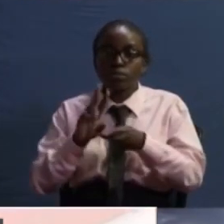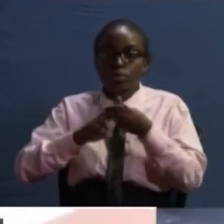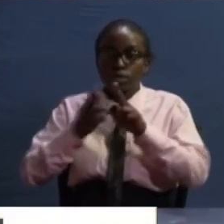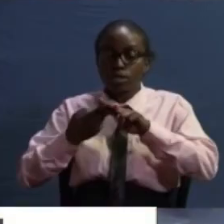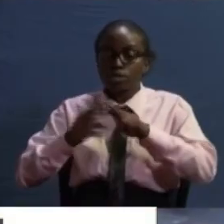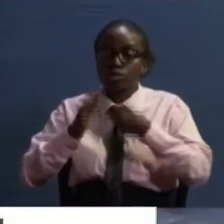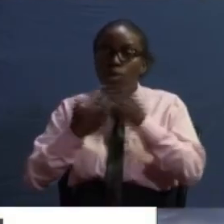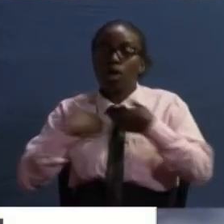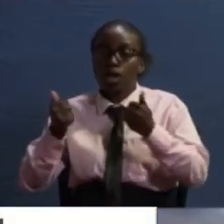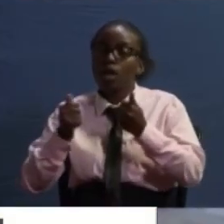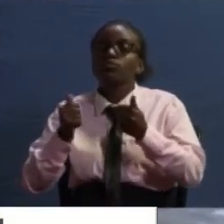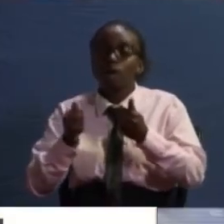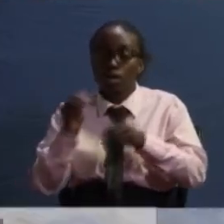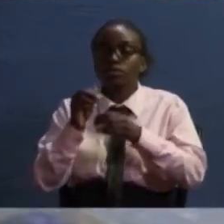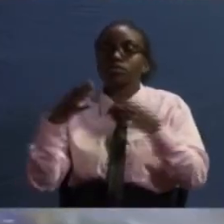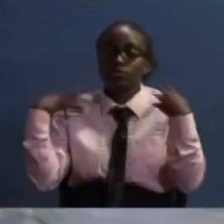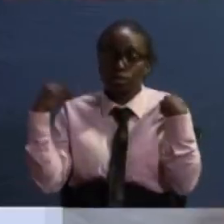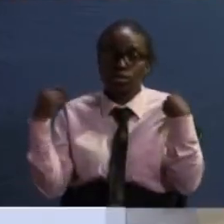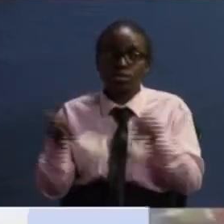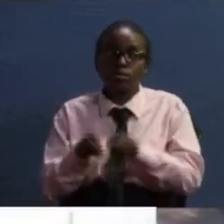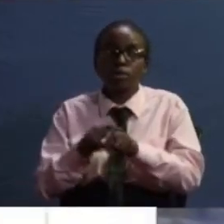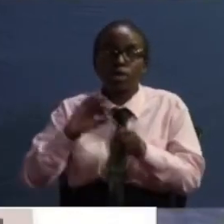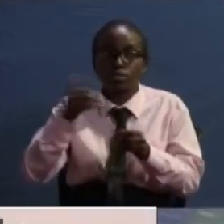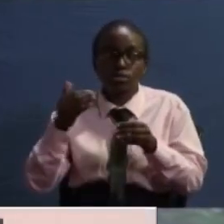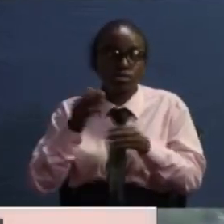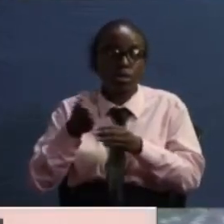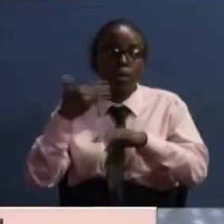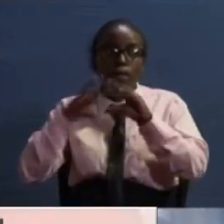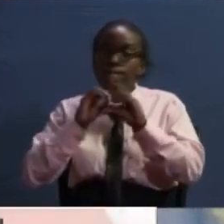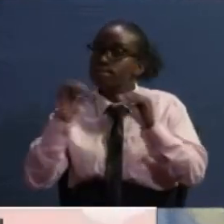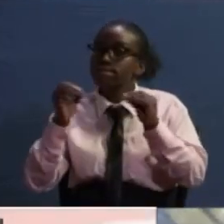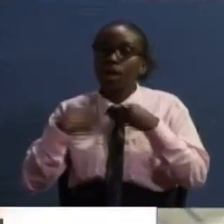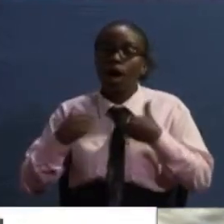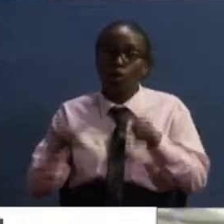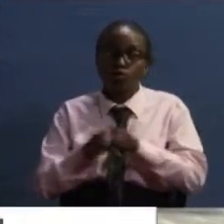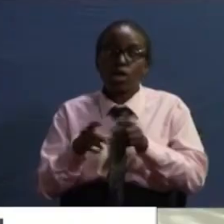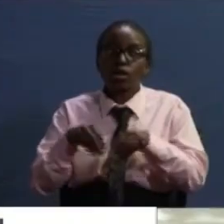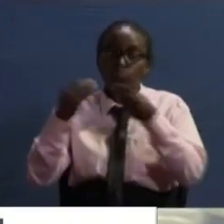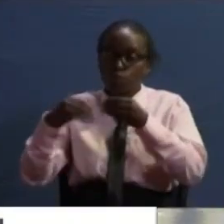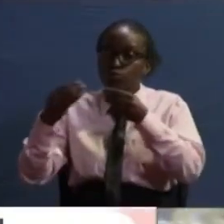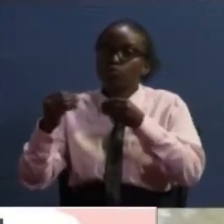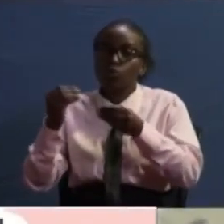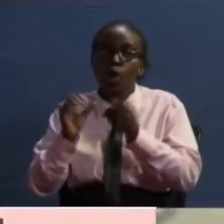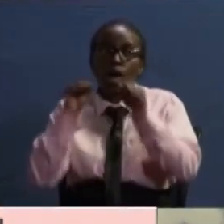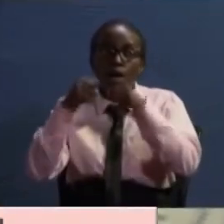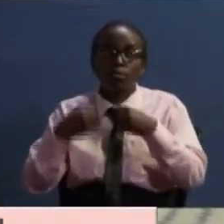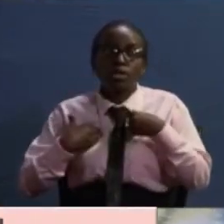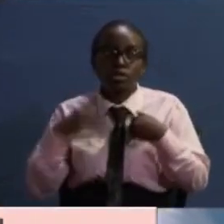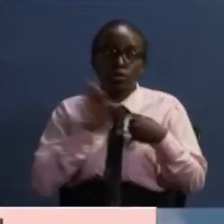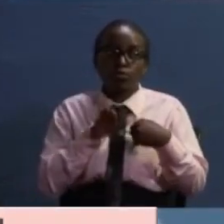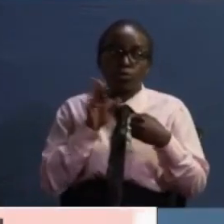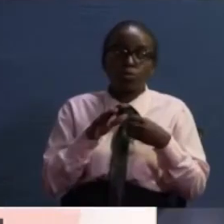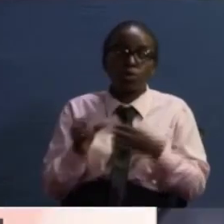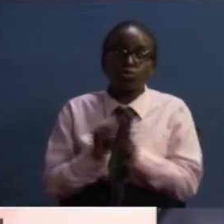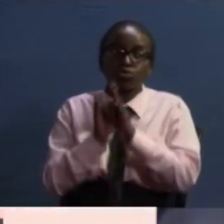activities. County nazo vile vile hazijaachwa nyuma, maana zimeonyesha mchango wao katika kuwezesha wanawake